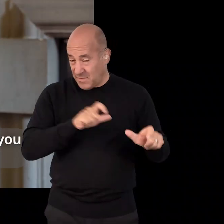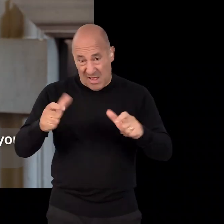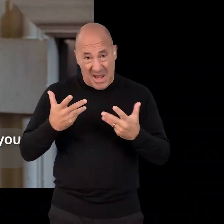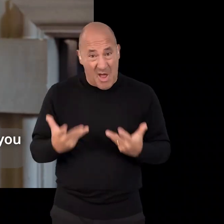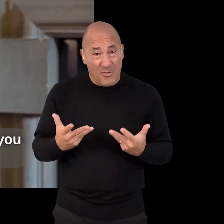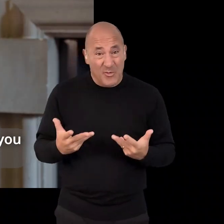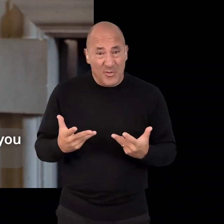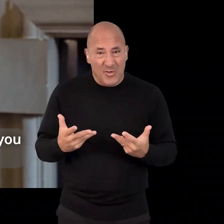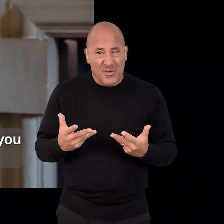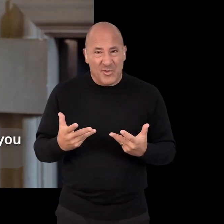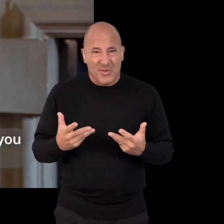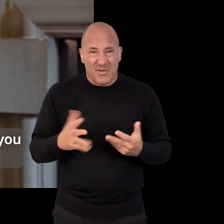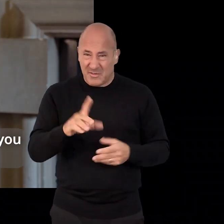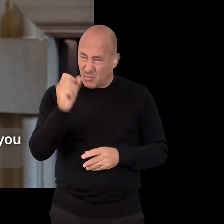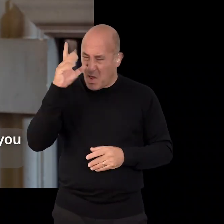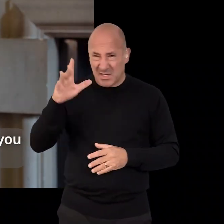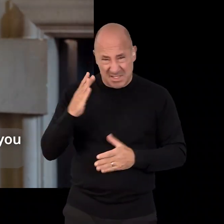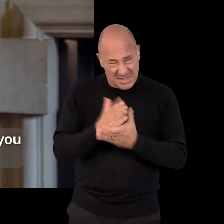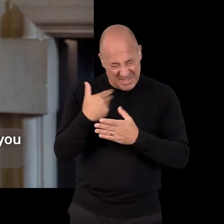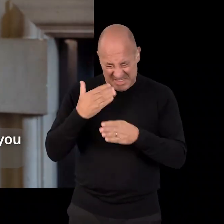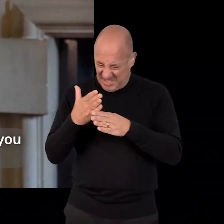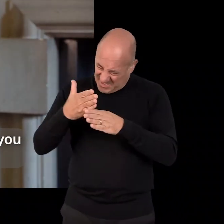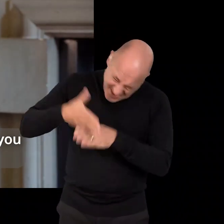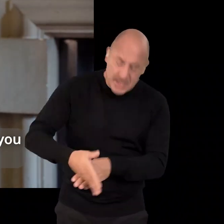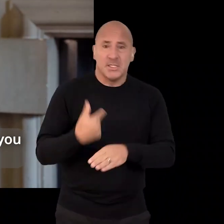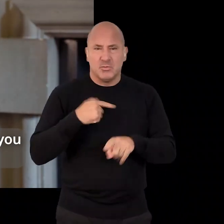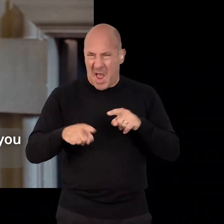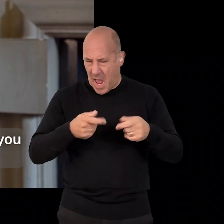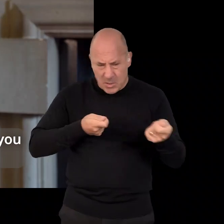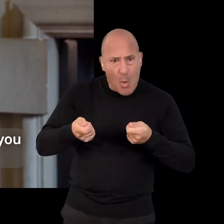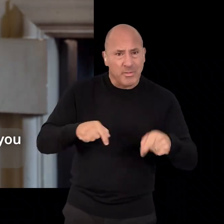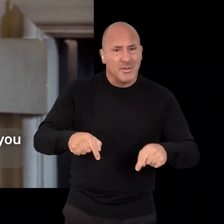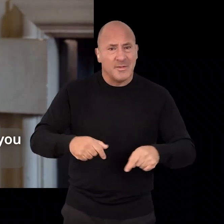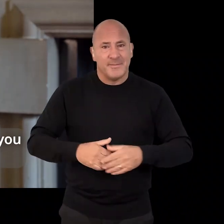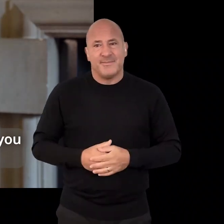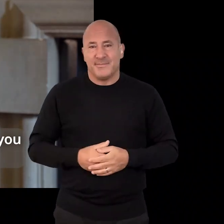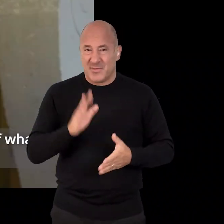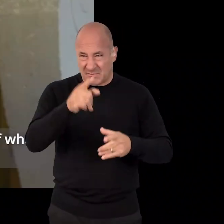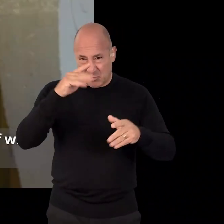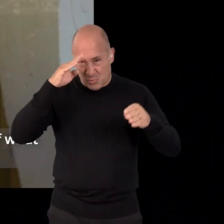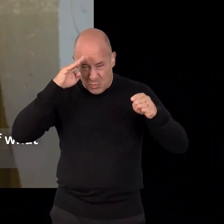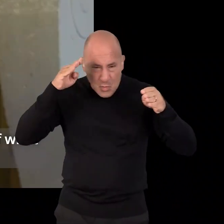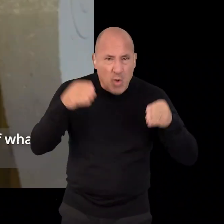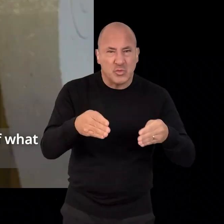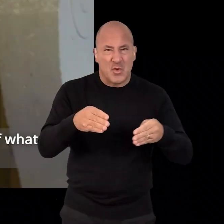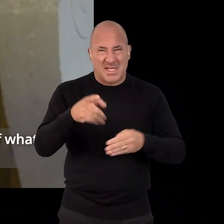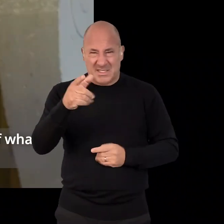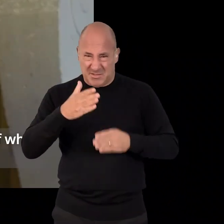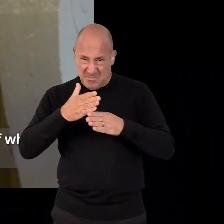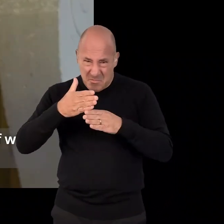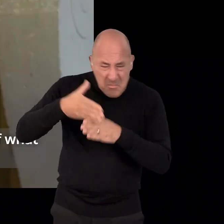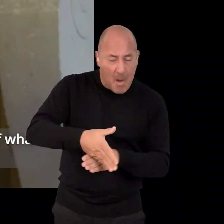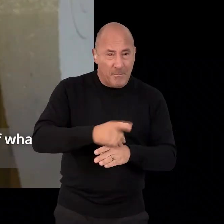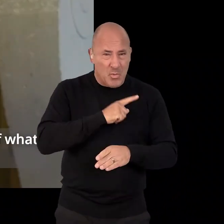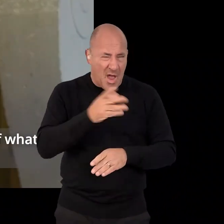And I still get that sometimes. And I just think, if only you knew how hard I was working. You concentrate and you